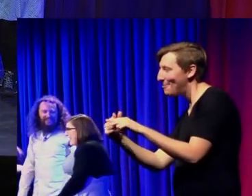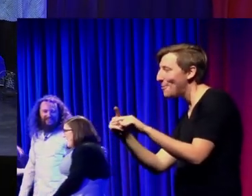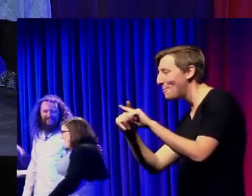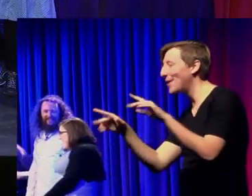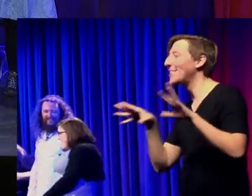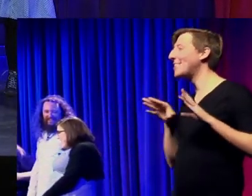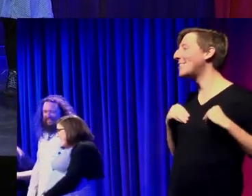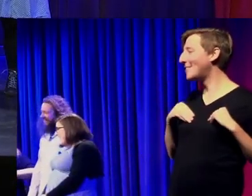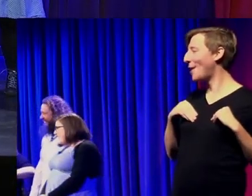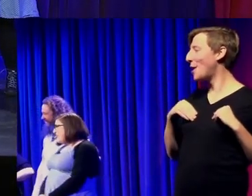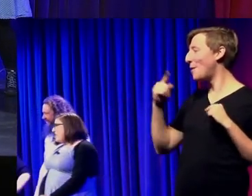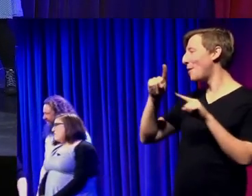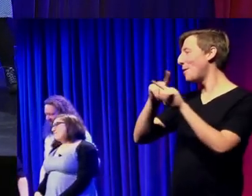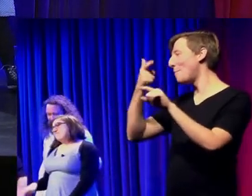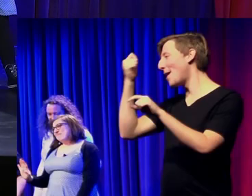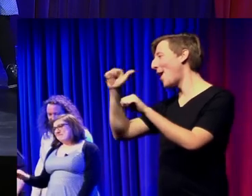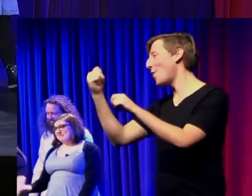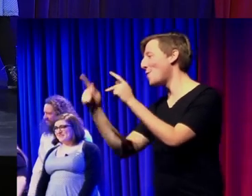That's some improv royalty!